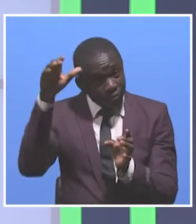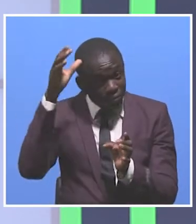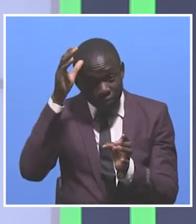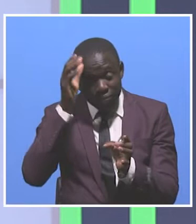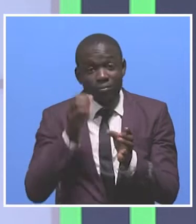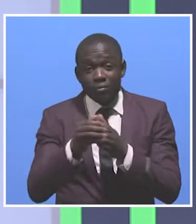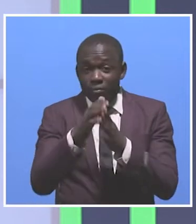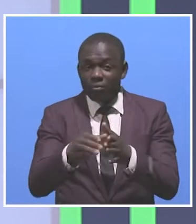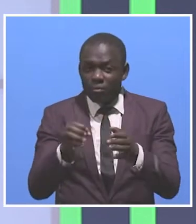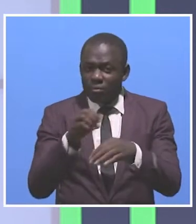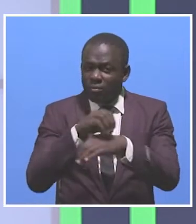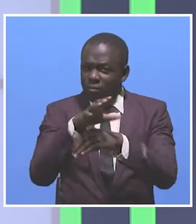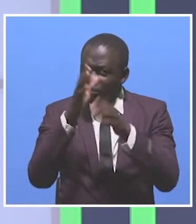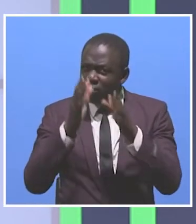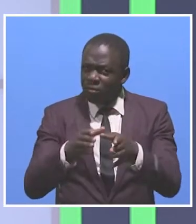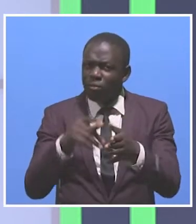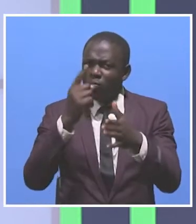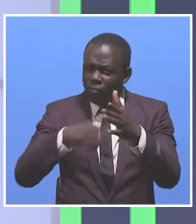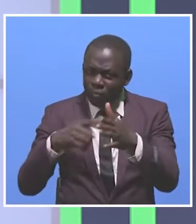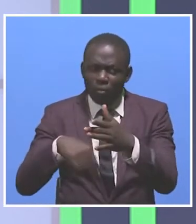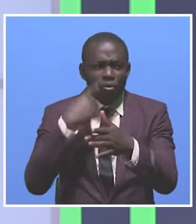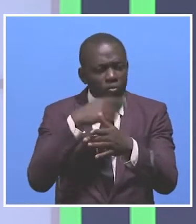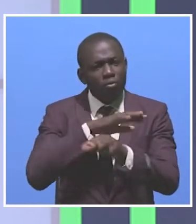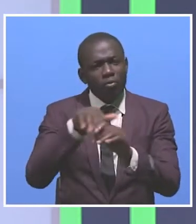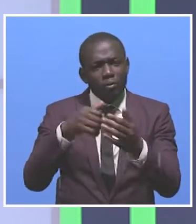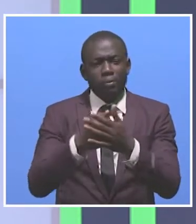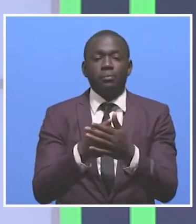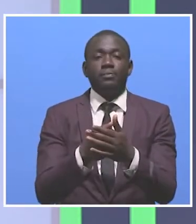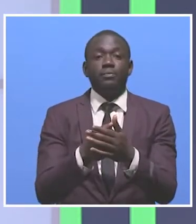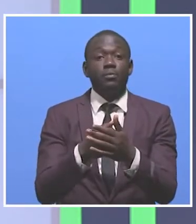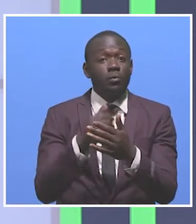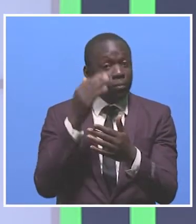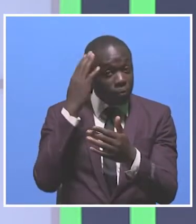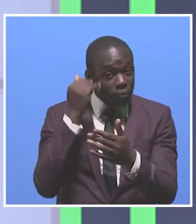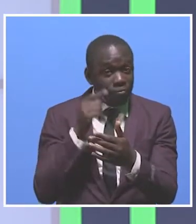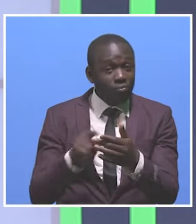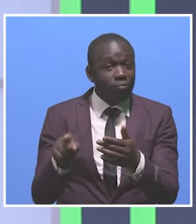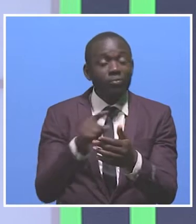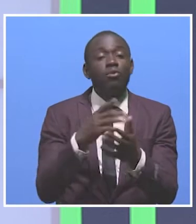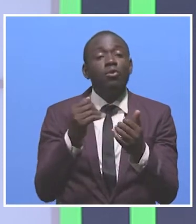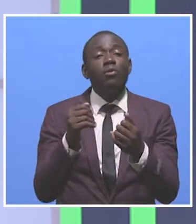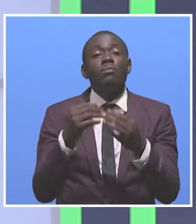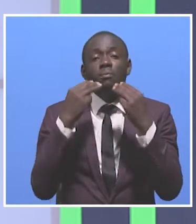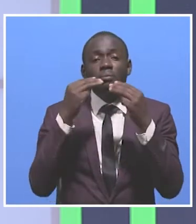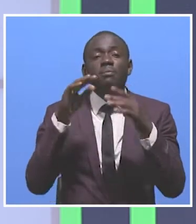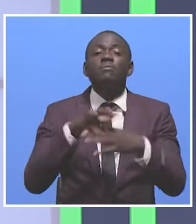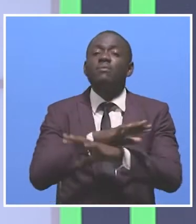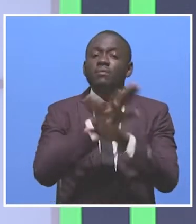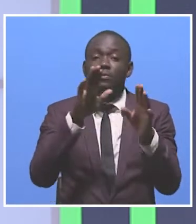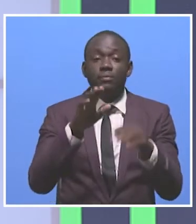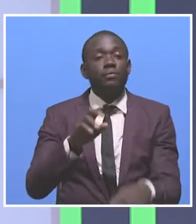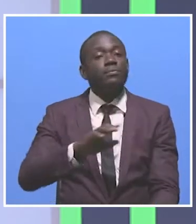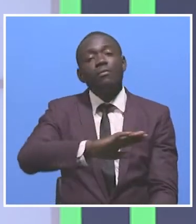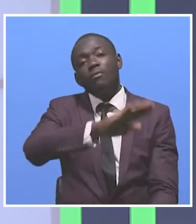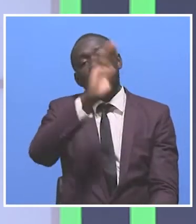the councillors, and so on. So that the message should be very clear. Never go to a wrong